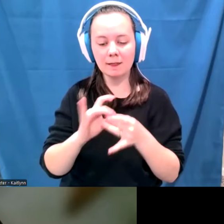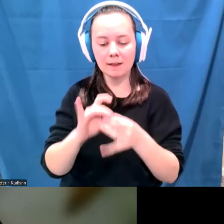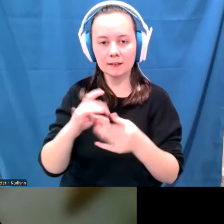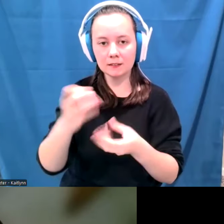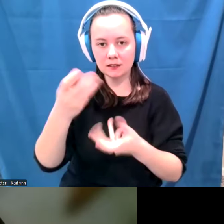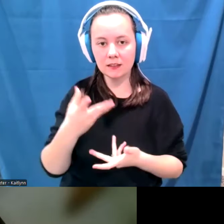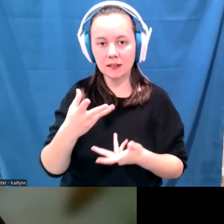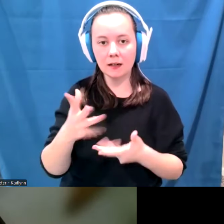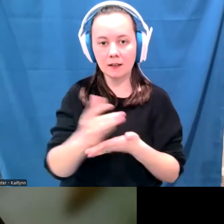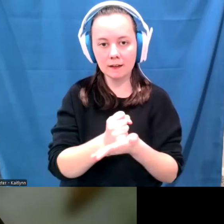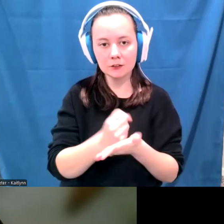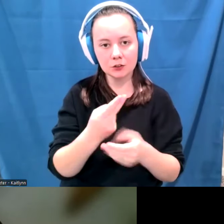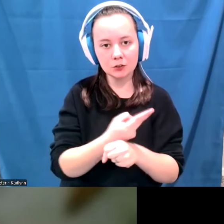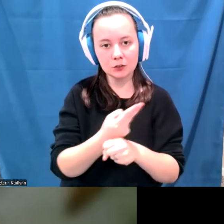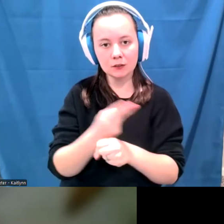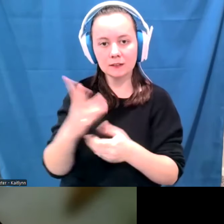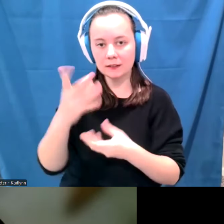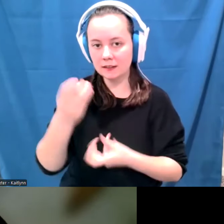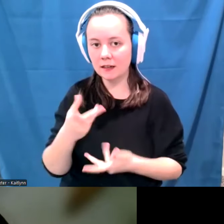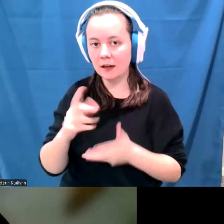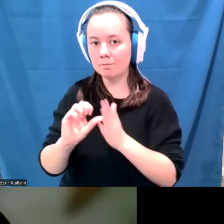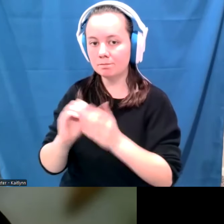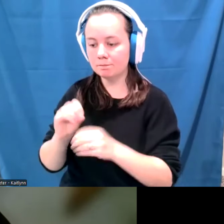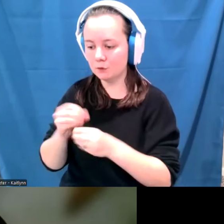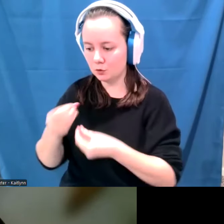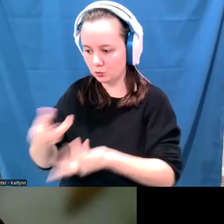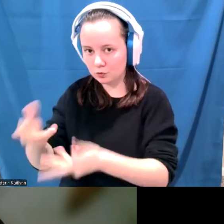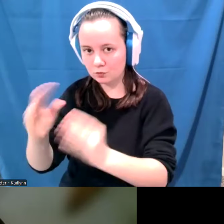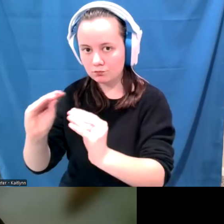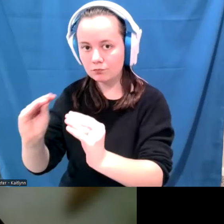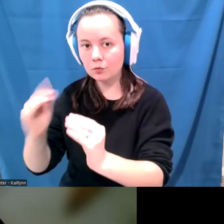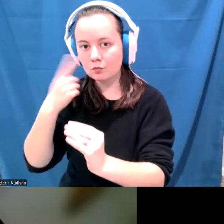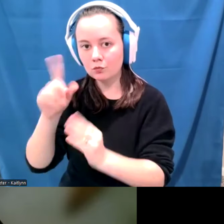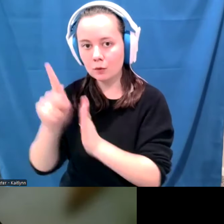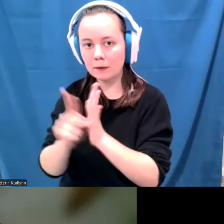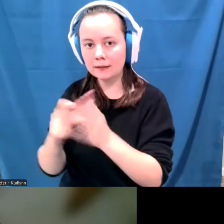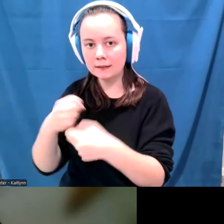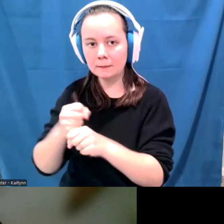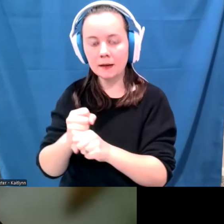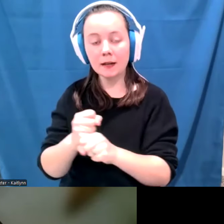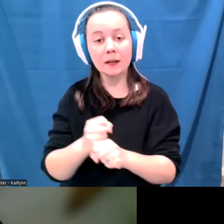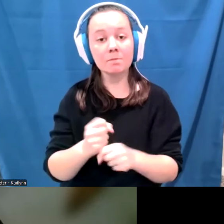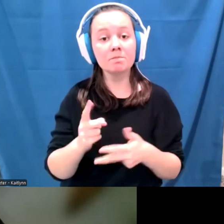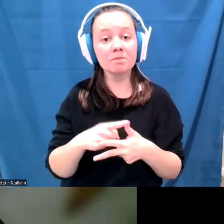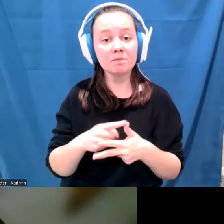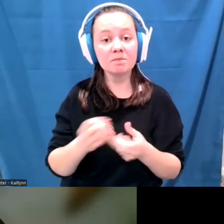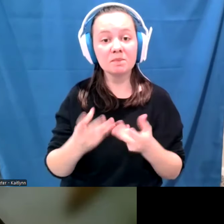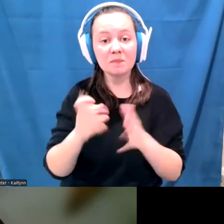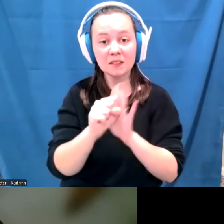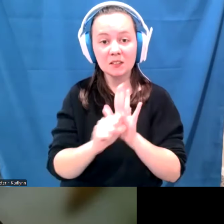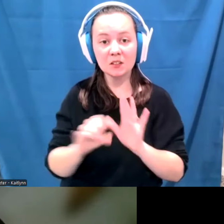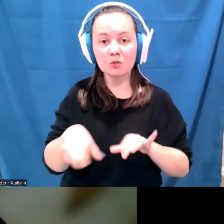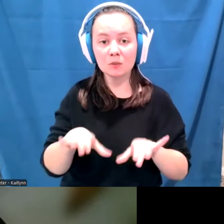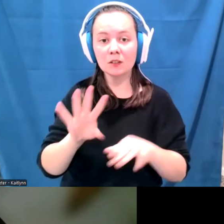that data to inform policymaking. First of all is the uptake across a number of states of existing survey